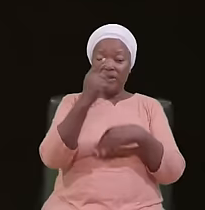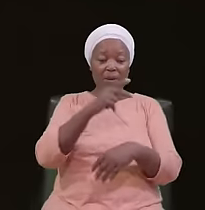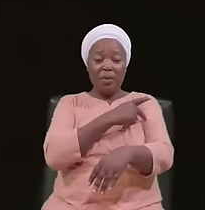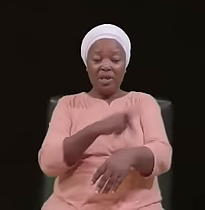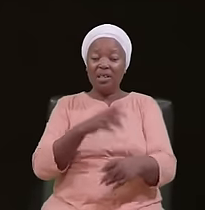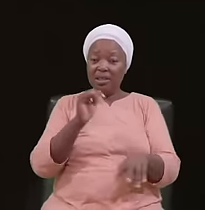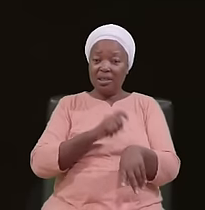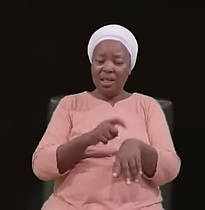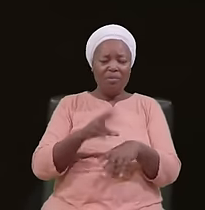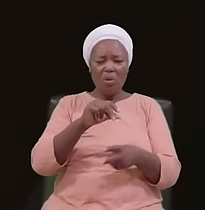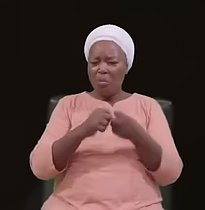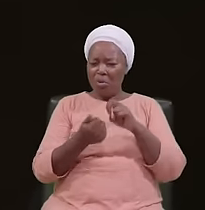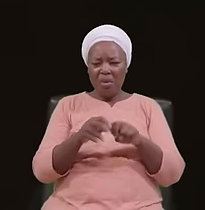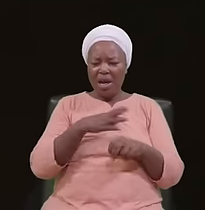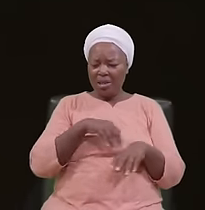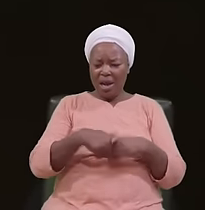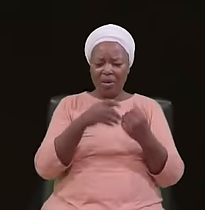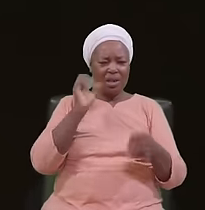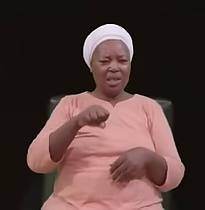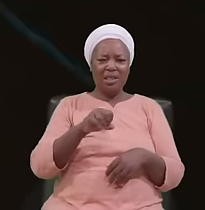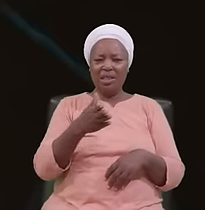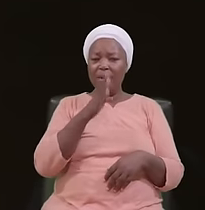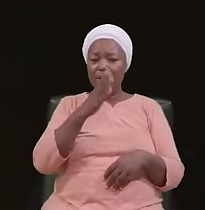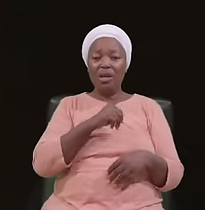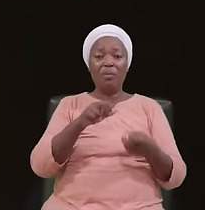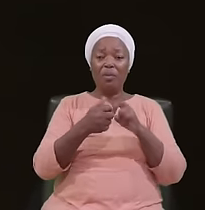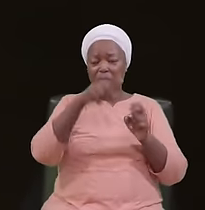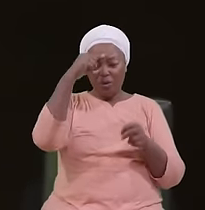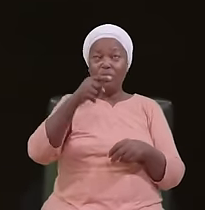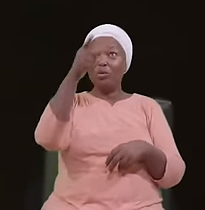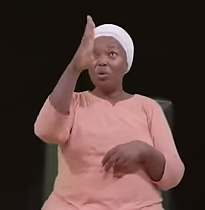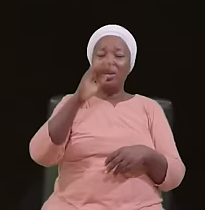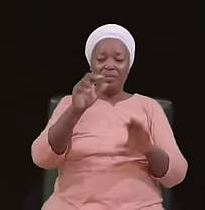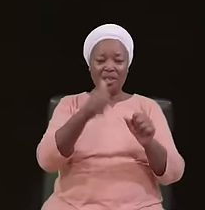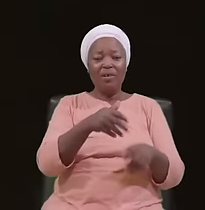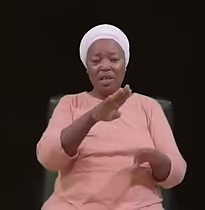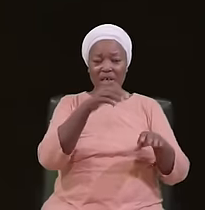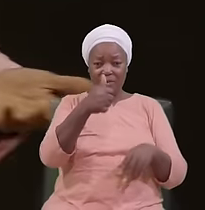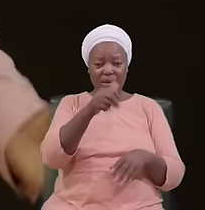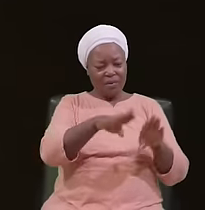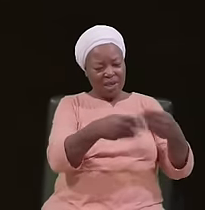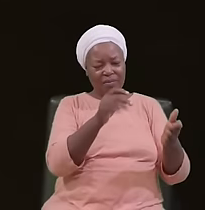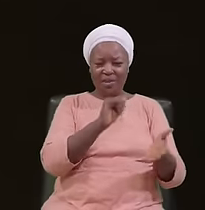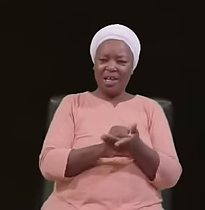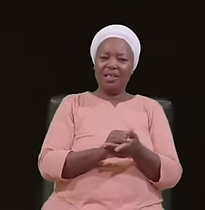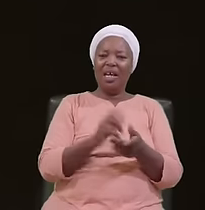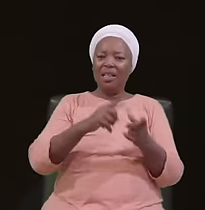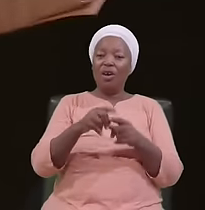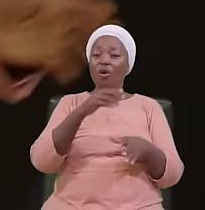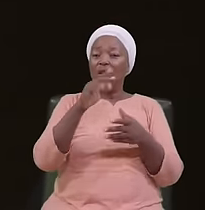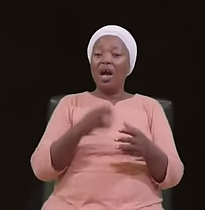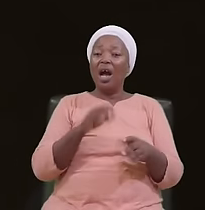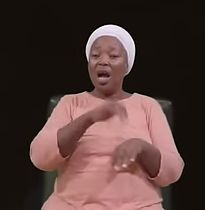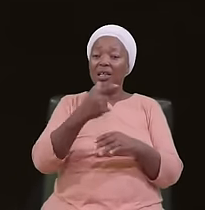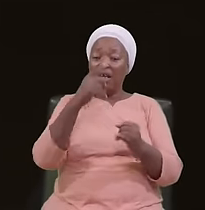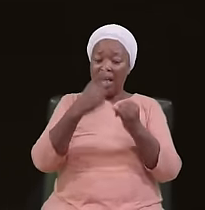be a problem? And he said yes. That's what the angel said. At the end of the 9 months, she delivered without